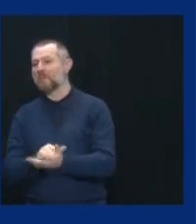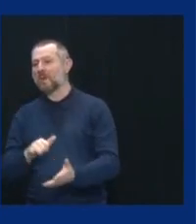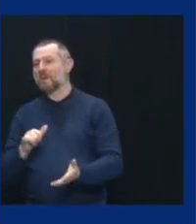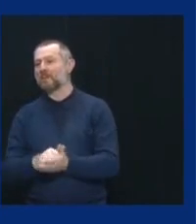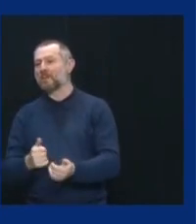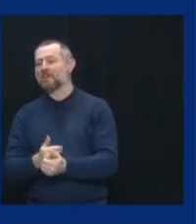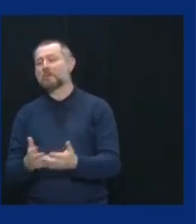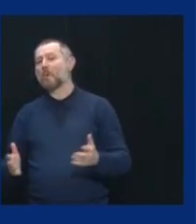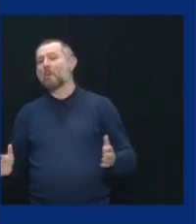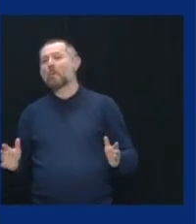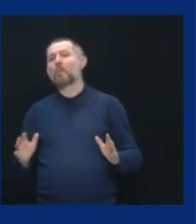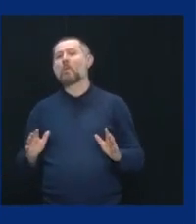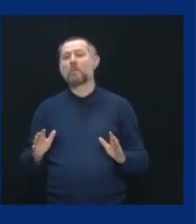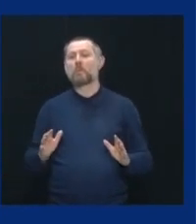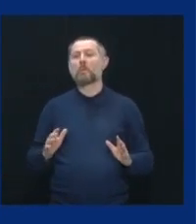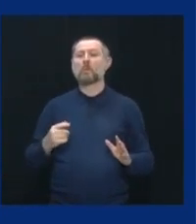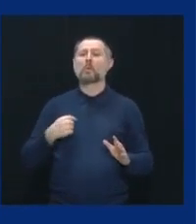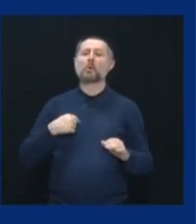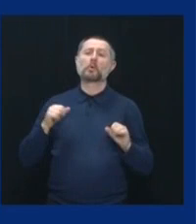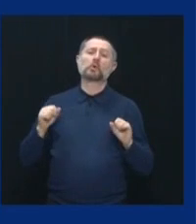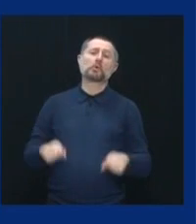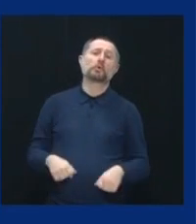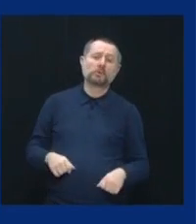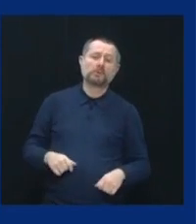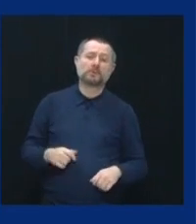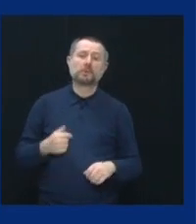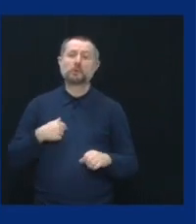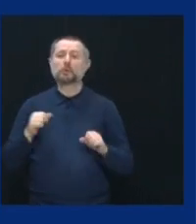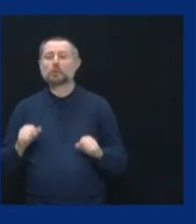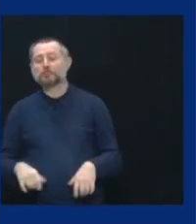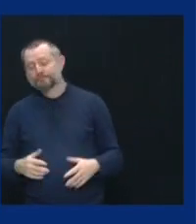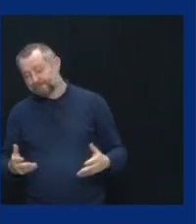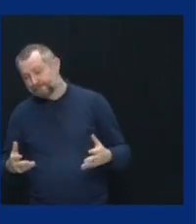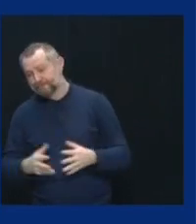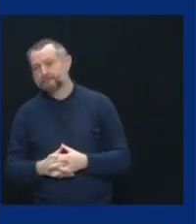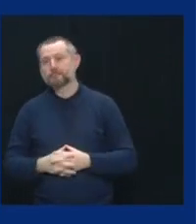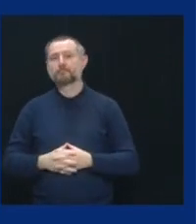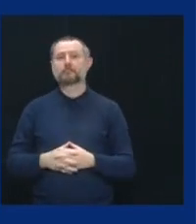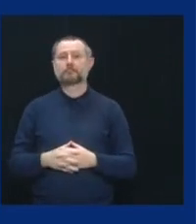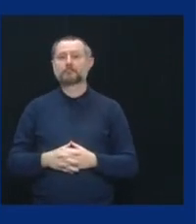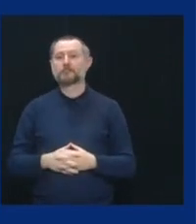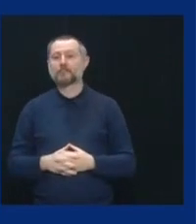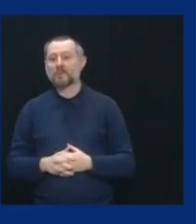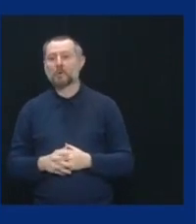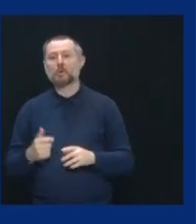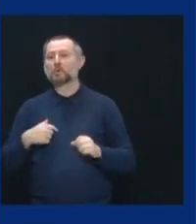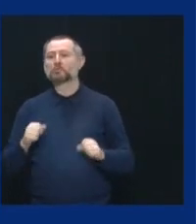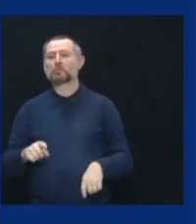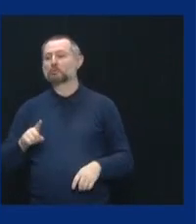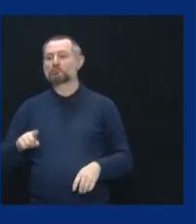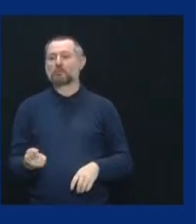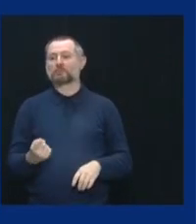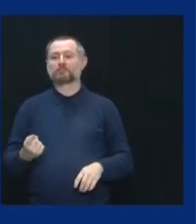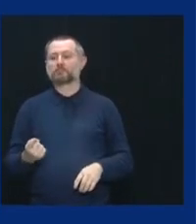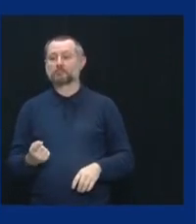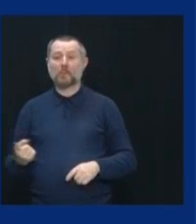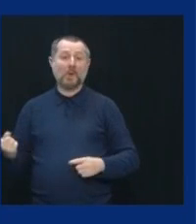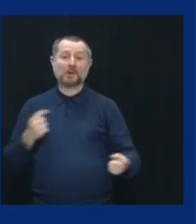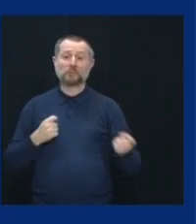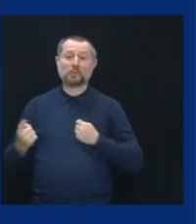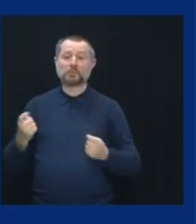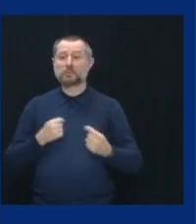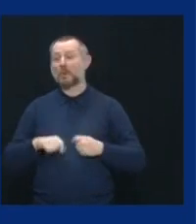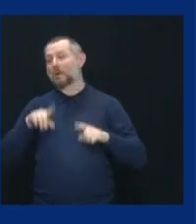also. We could have sat here all day and just take questions from people who had a